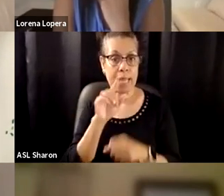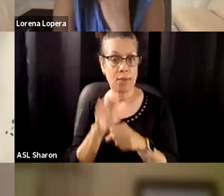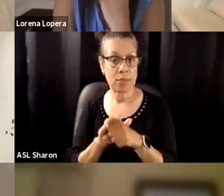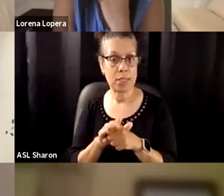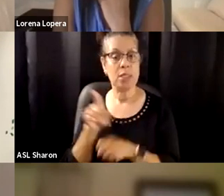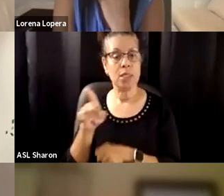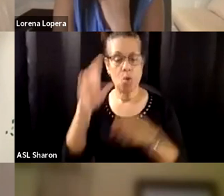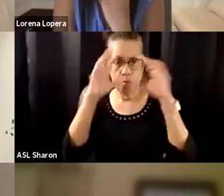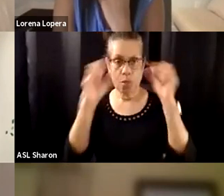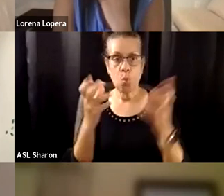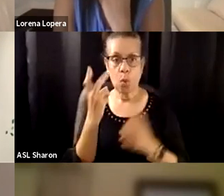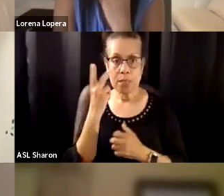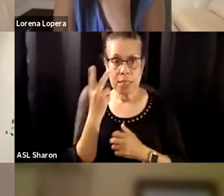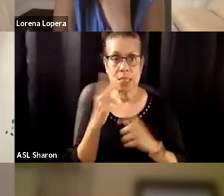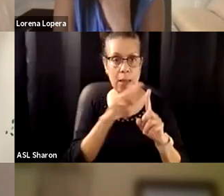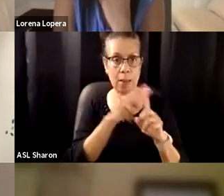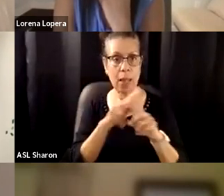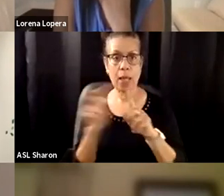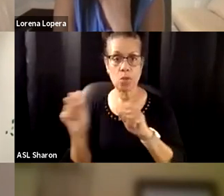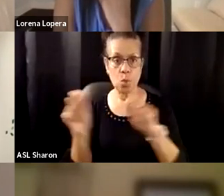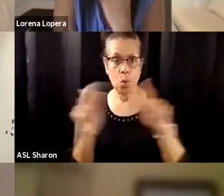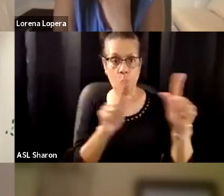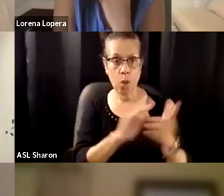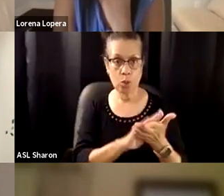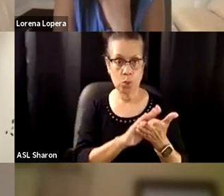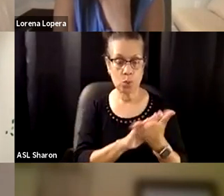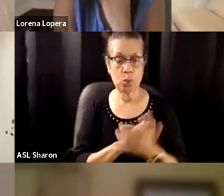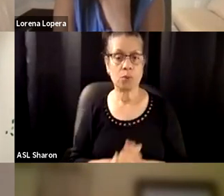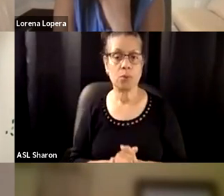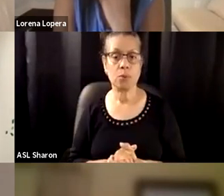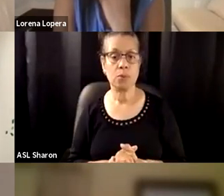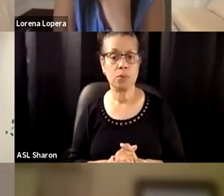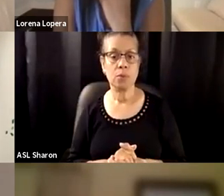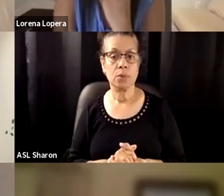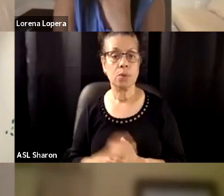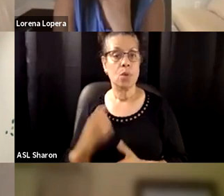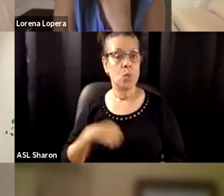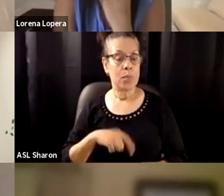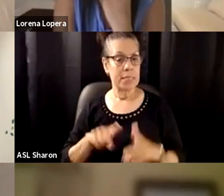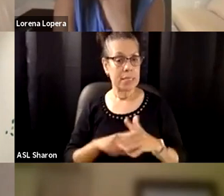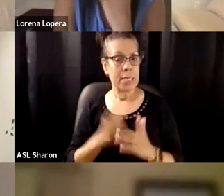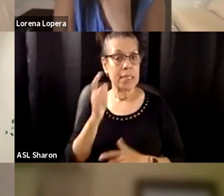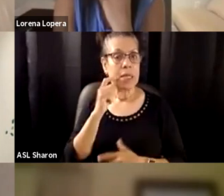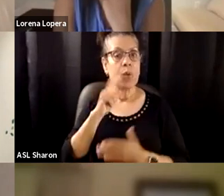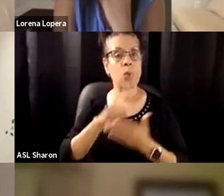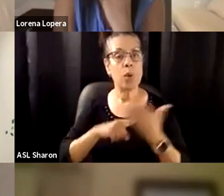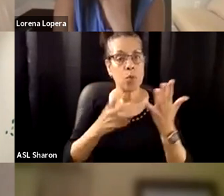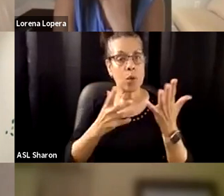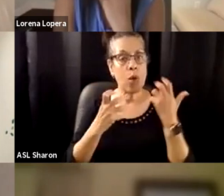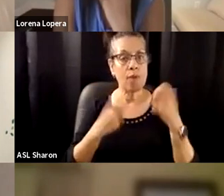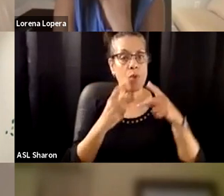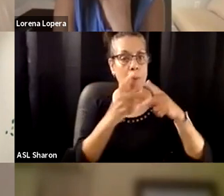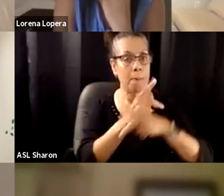see present at all schools we've started to see conversations around expectations for math corps